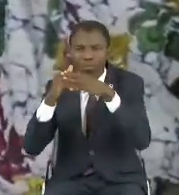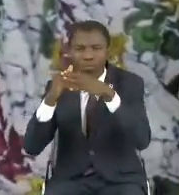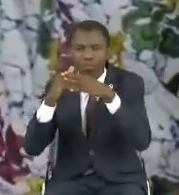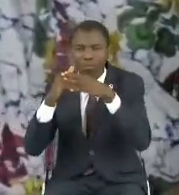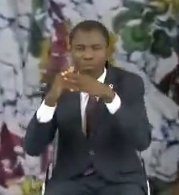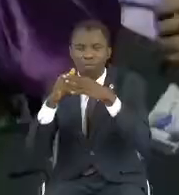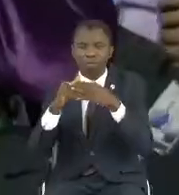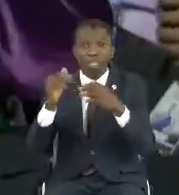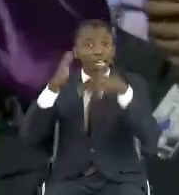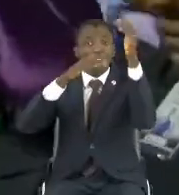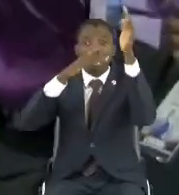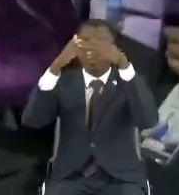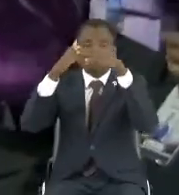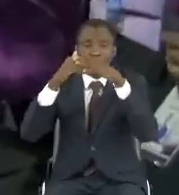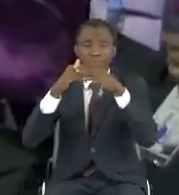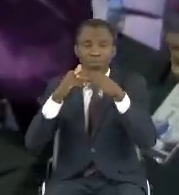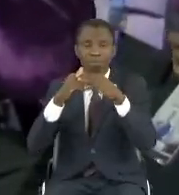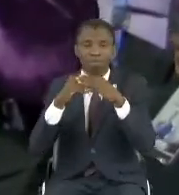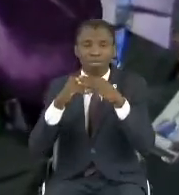Heaven.